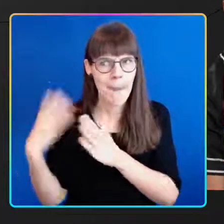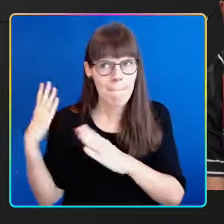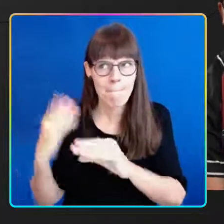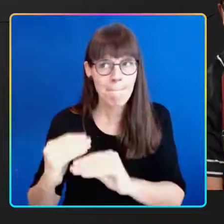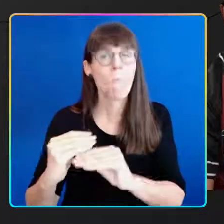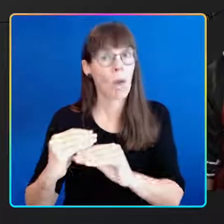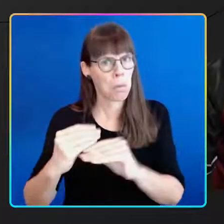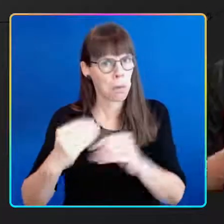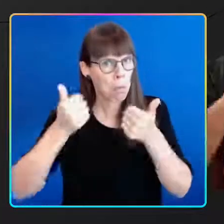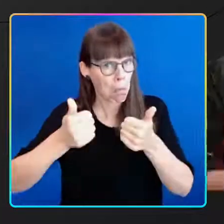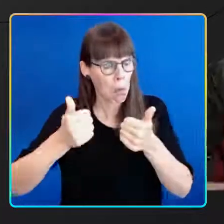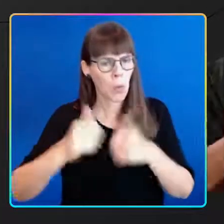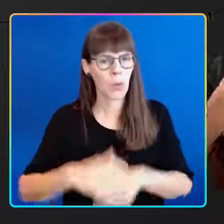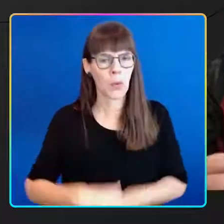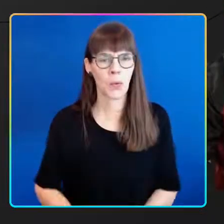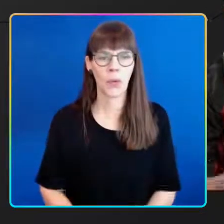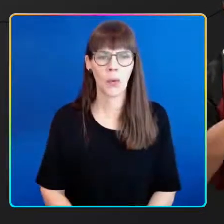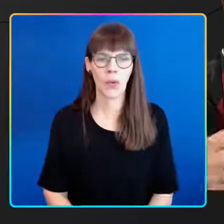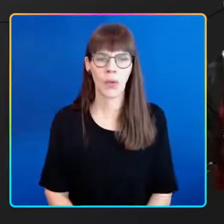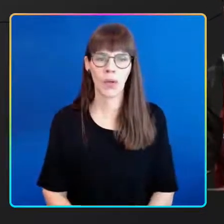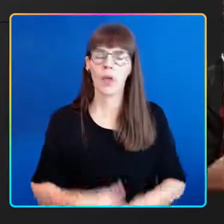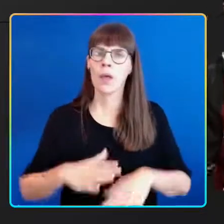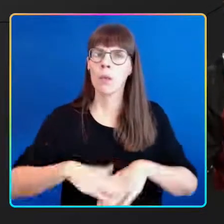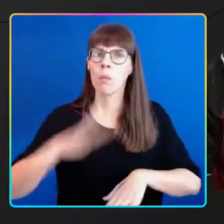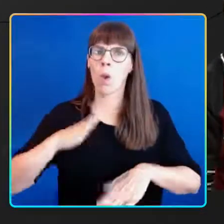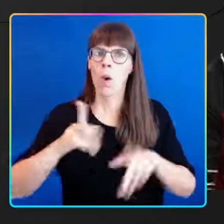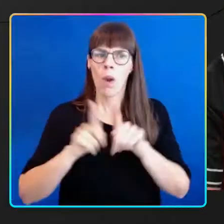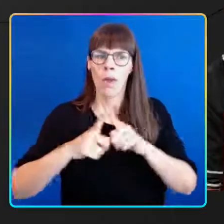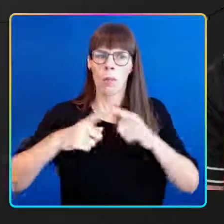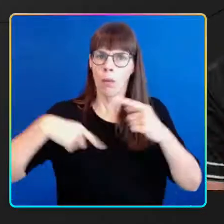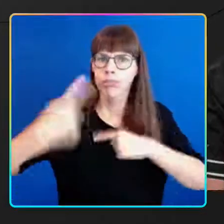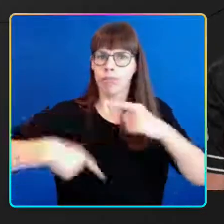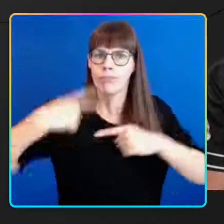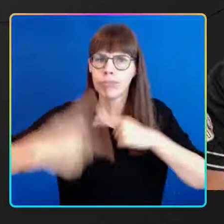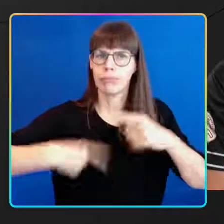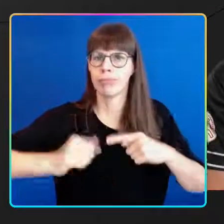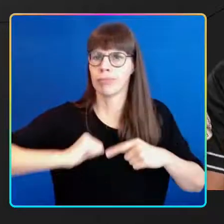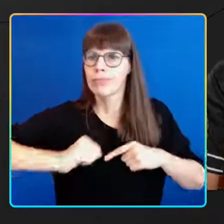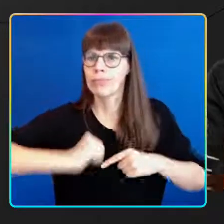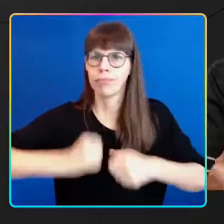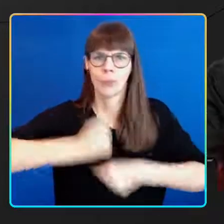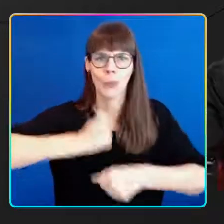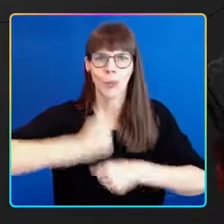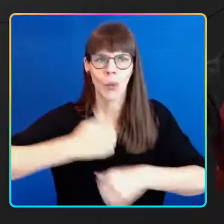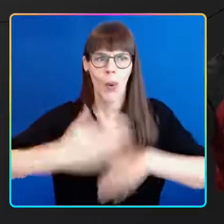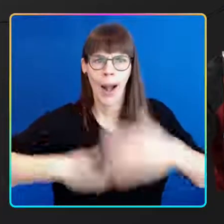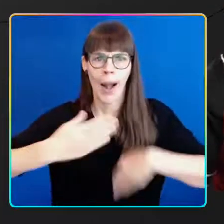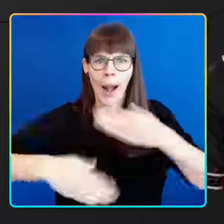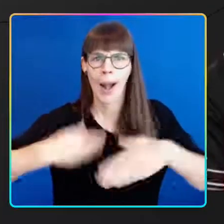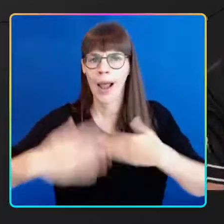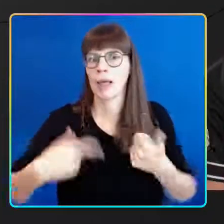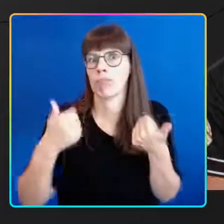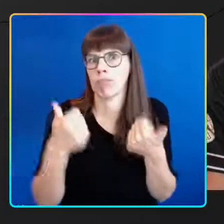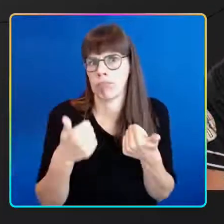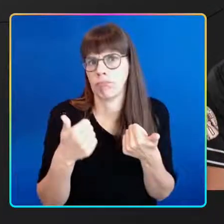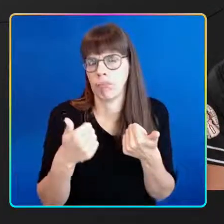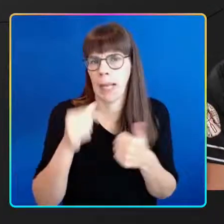like the Kanban method because you just keep continuing to deliver value and little chunks.